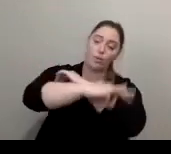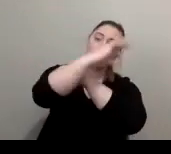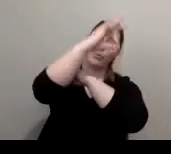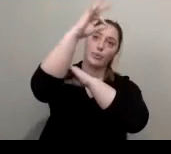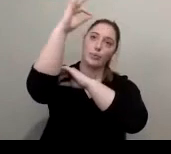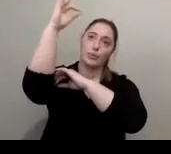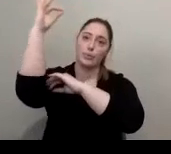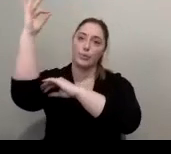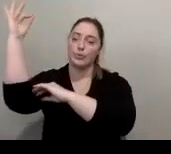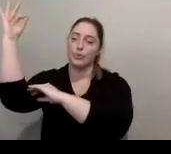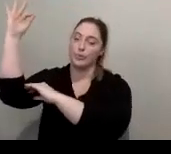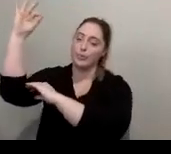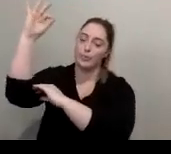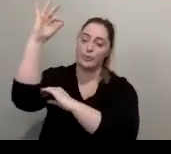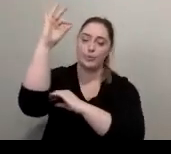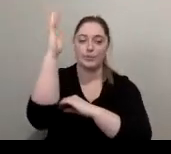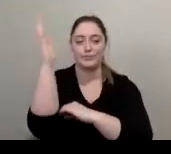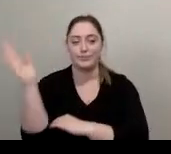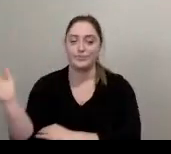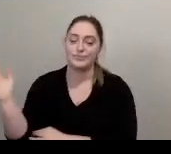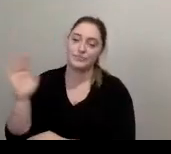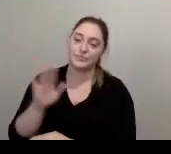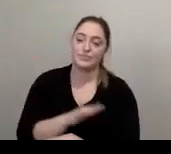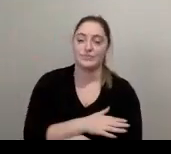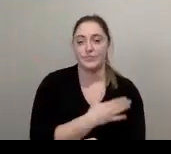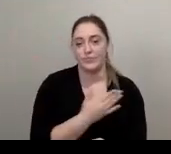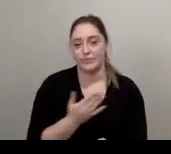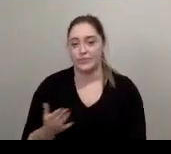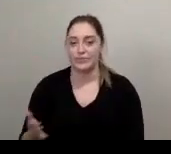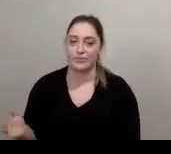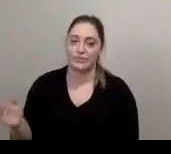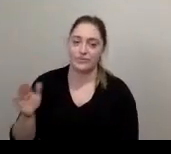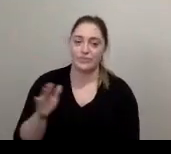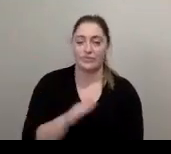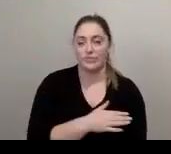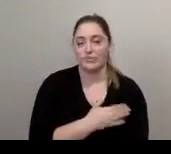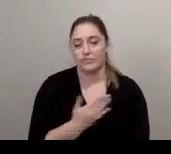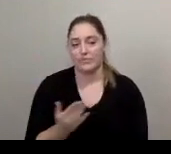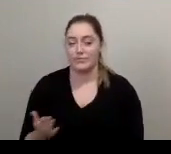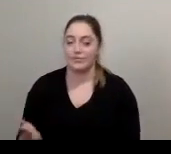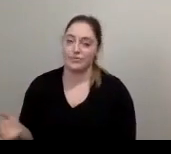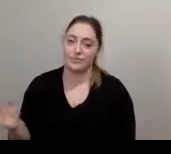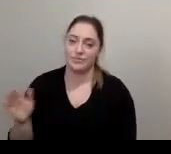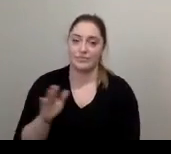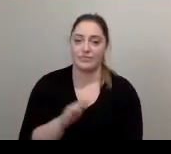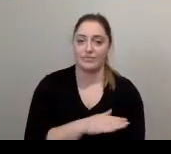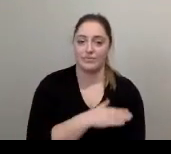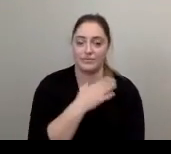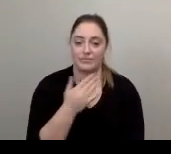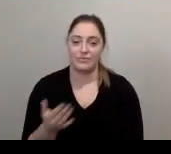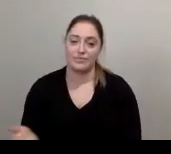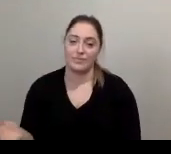Rises like a police floodlight in the still twilight.